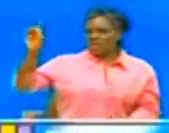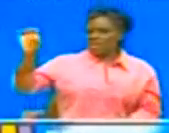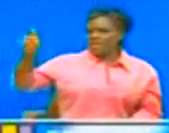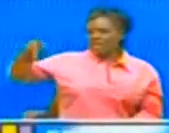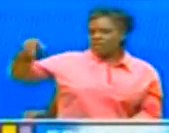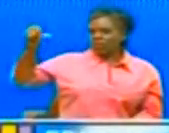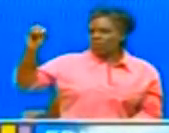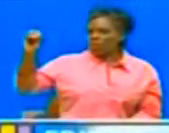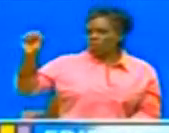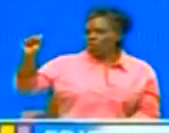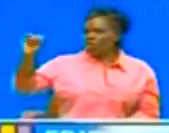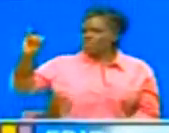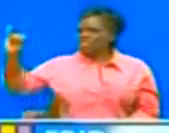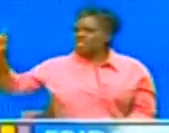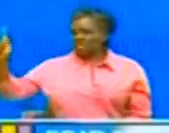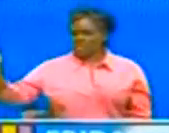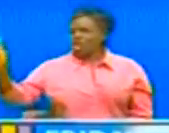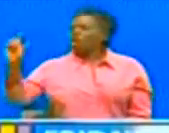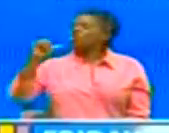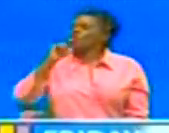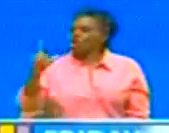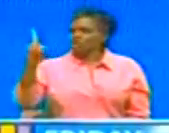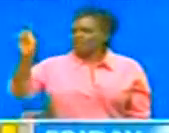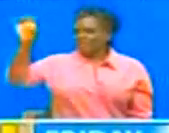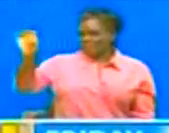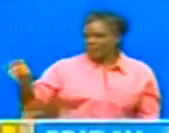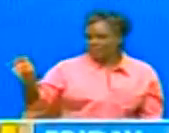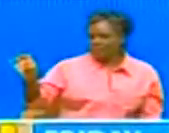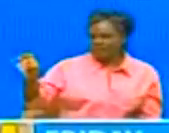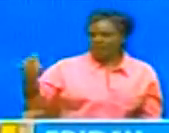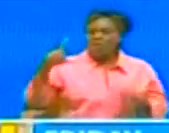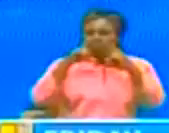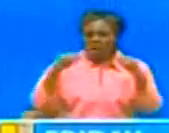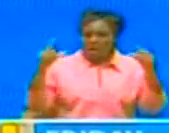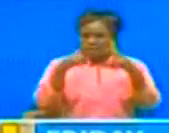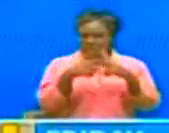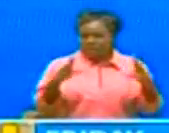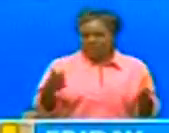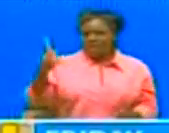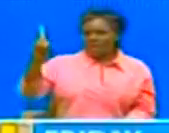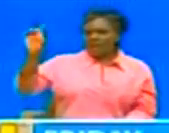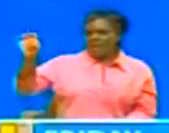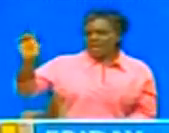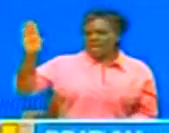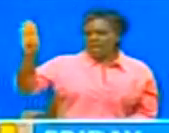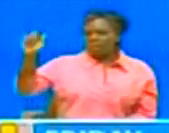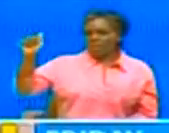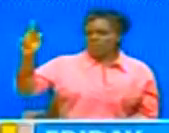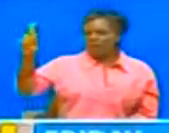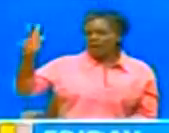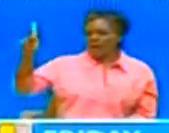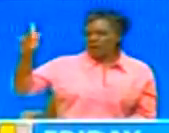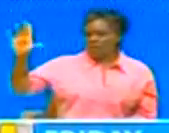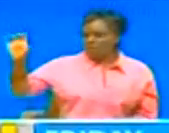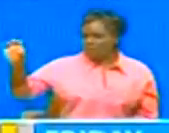deposit, okay. deposit, not deposit. All right. But the word we started with is debacle, debacle. Is